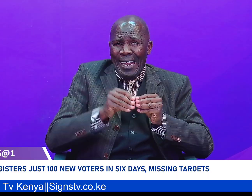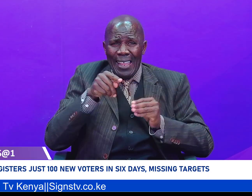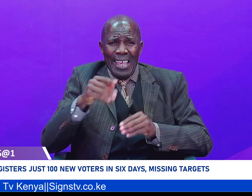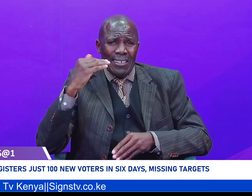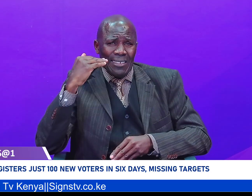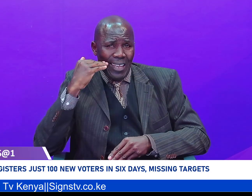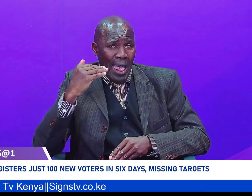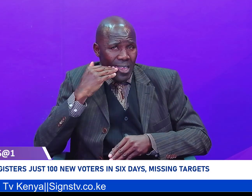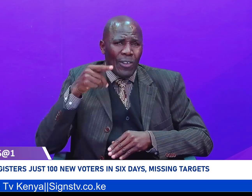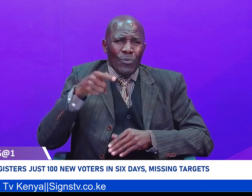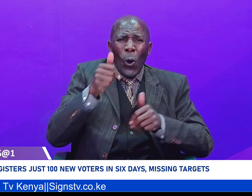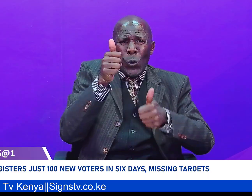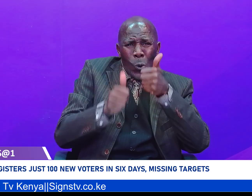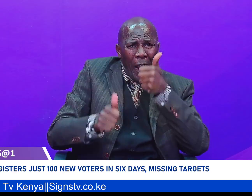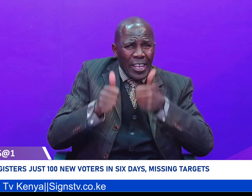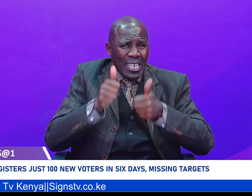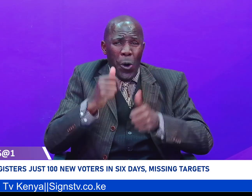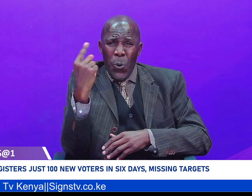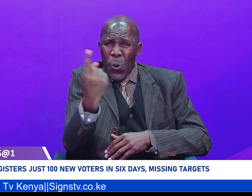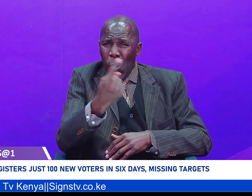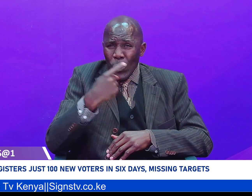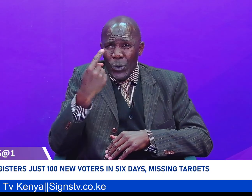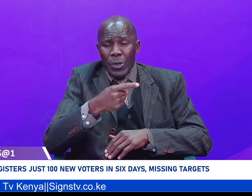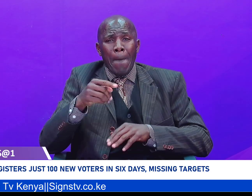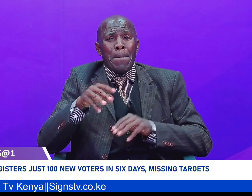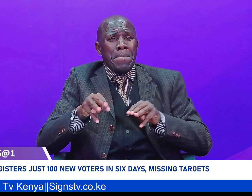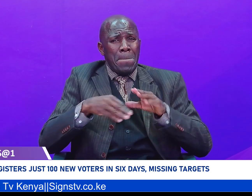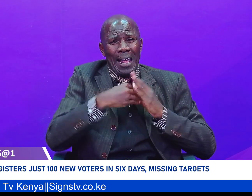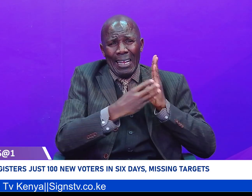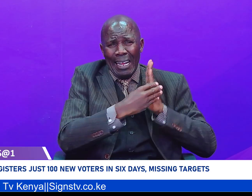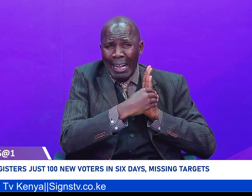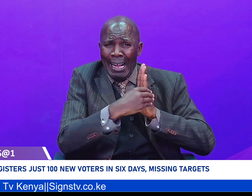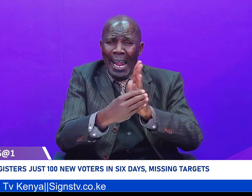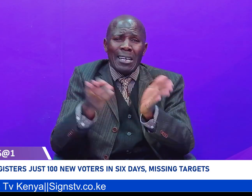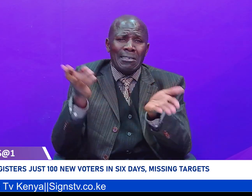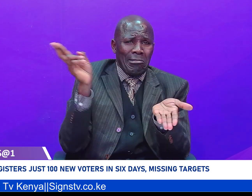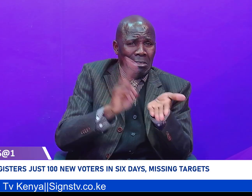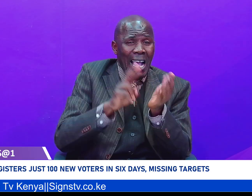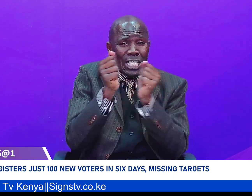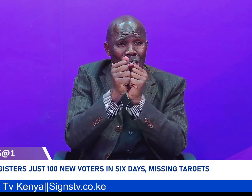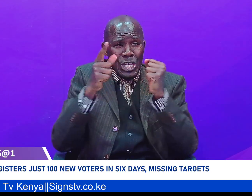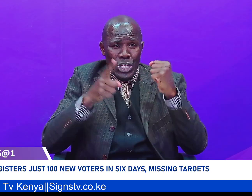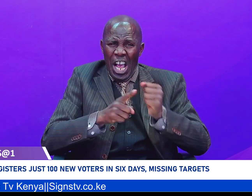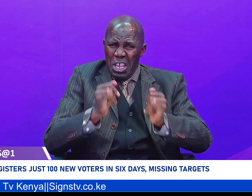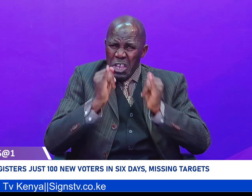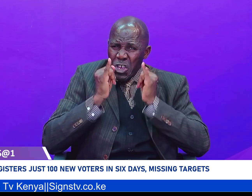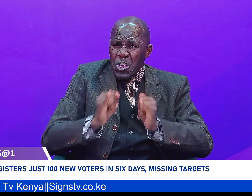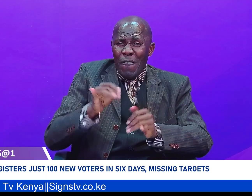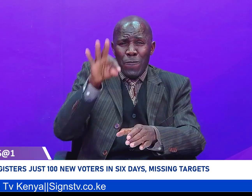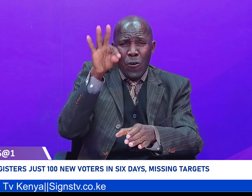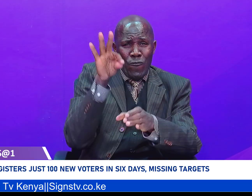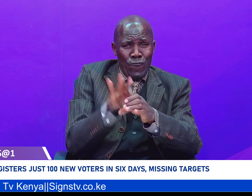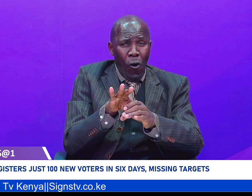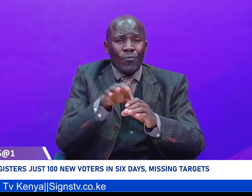The lack of turnout is particularly stark in Alego Usonga, which has only managed to